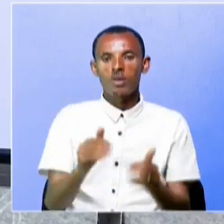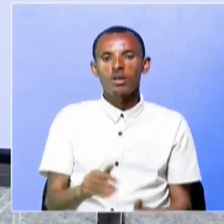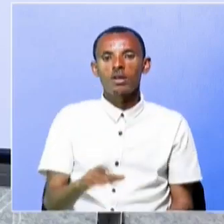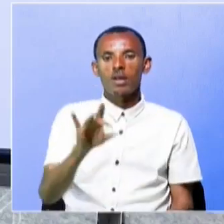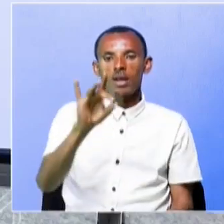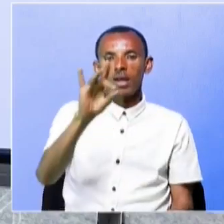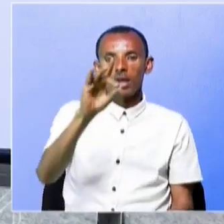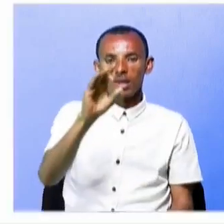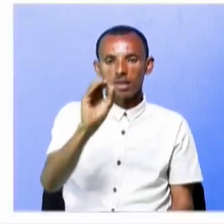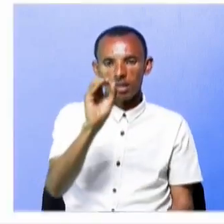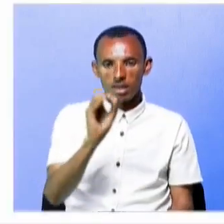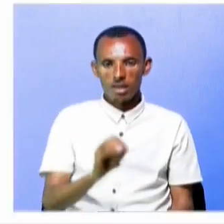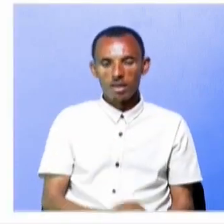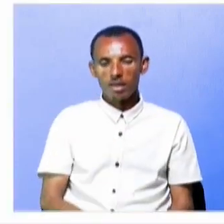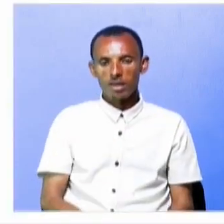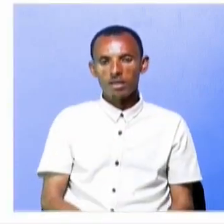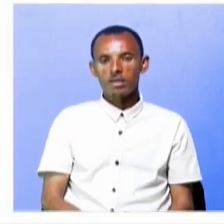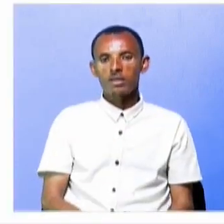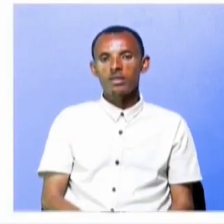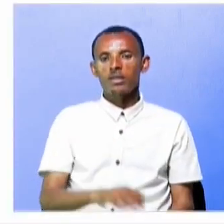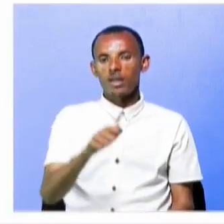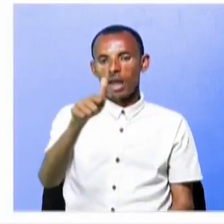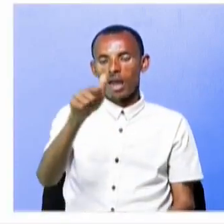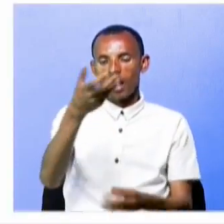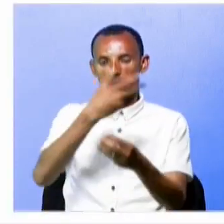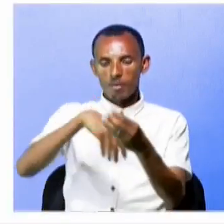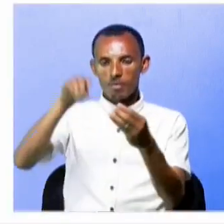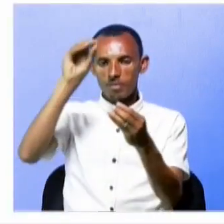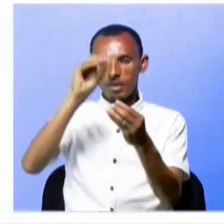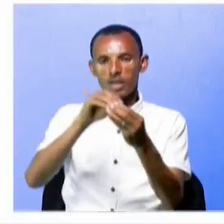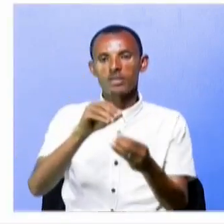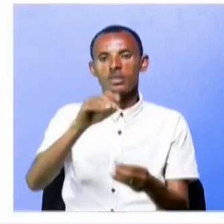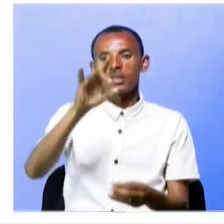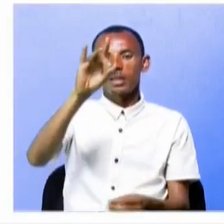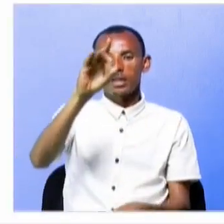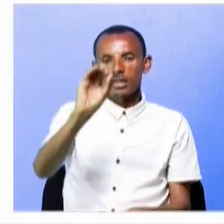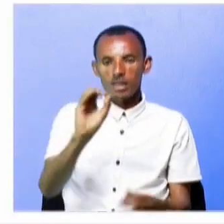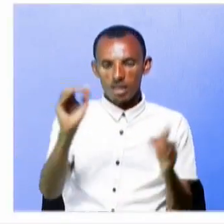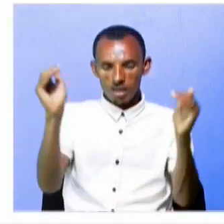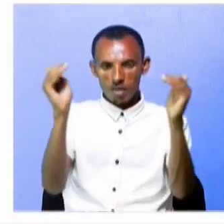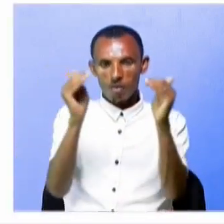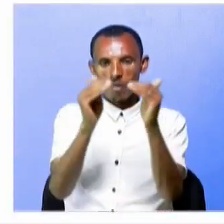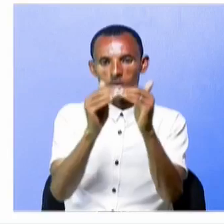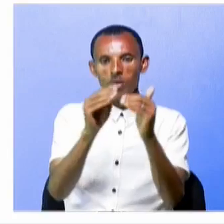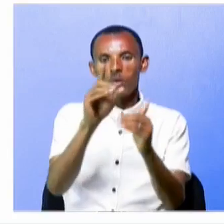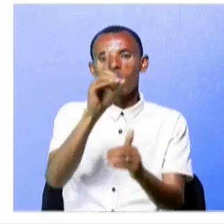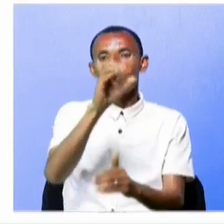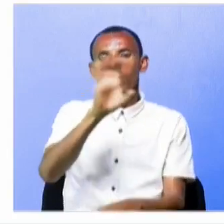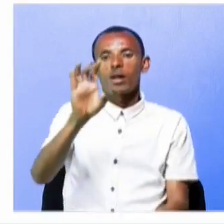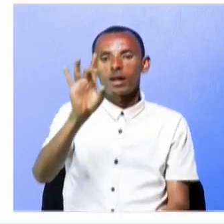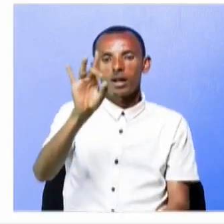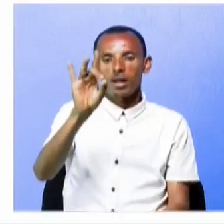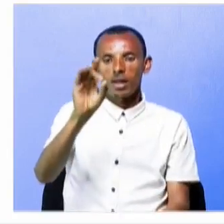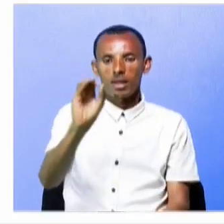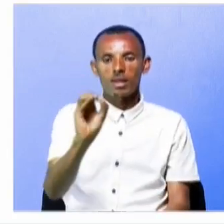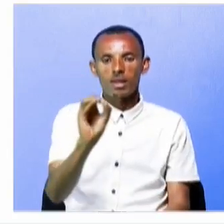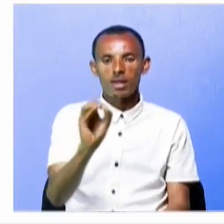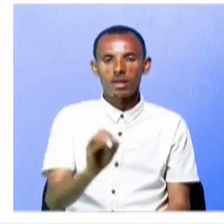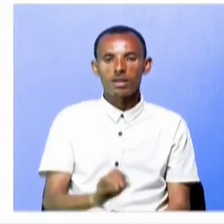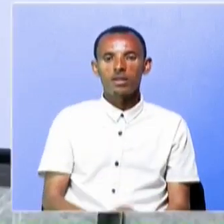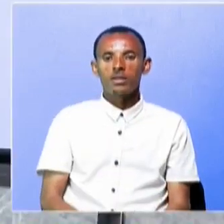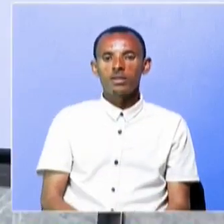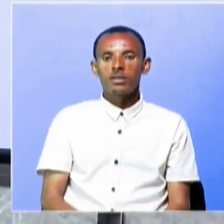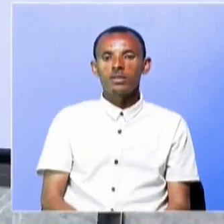80, right? So A plus 80 is equal to 180 degrees,